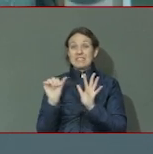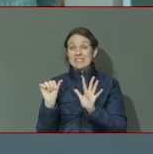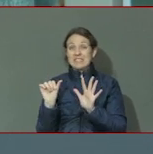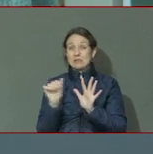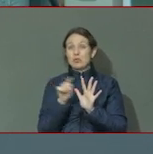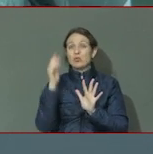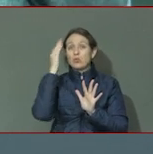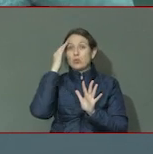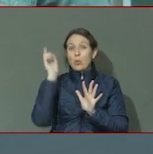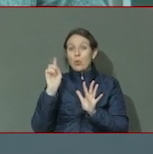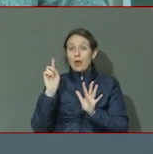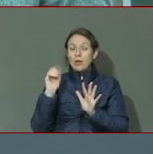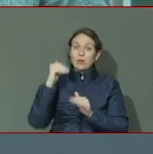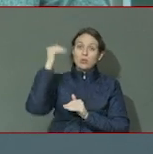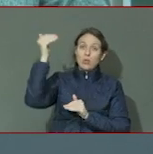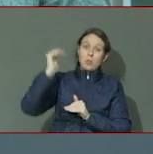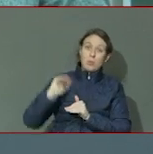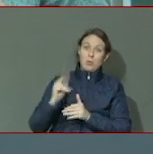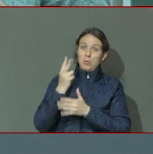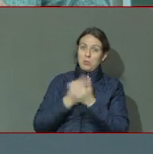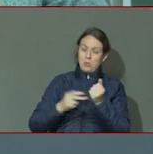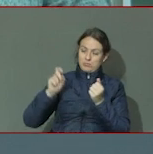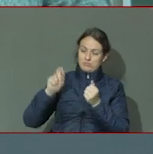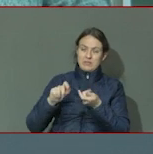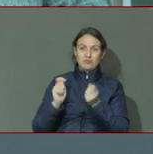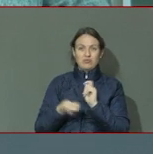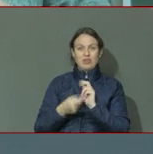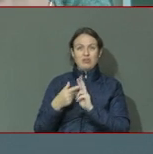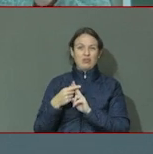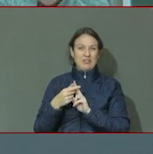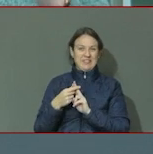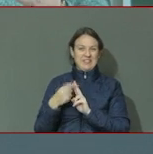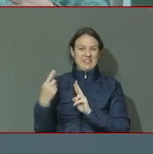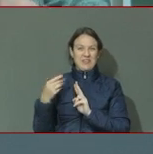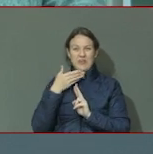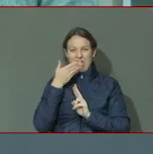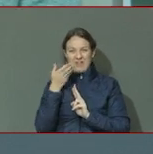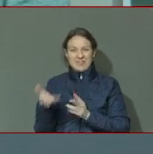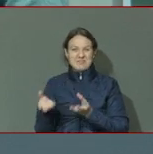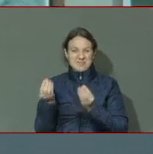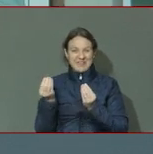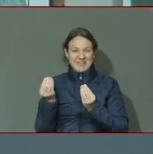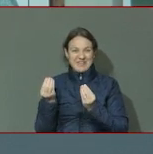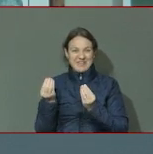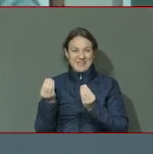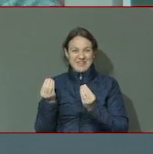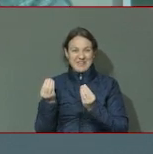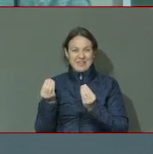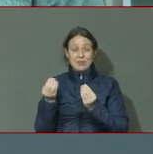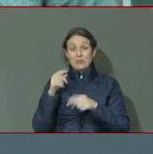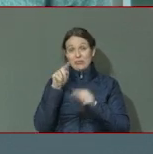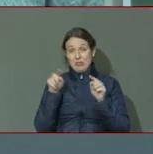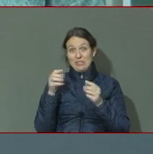must change the top and the bottom to get to the answer. So that's very important. So there's different ones